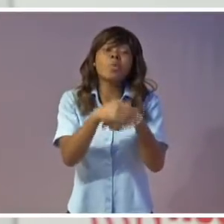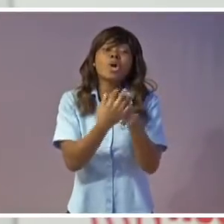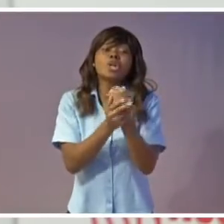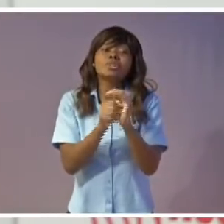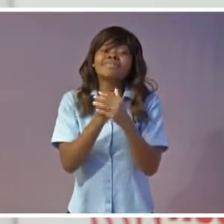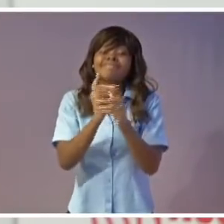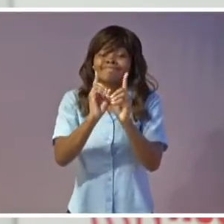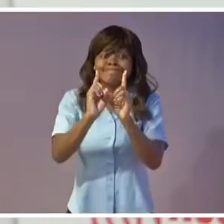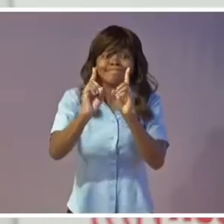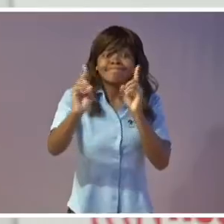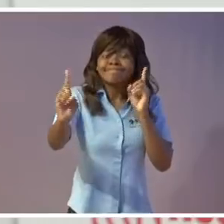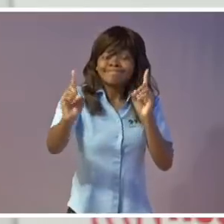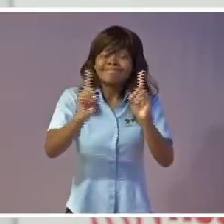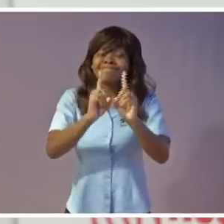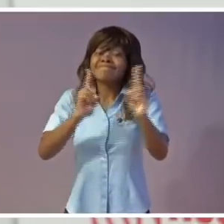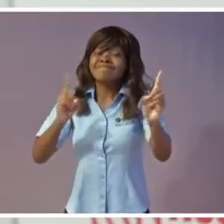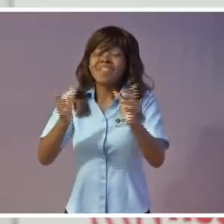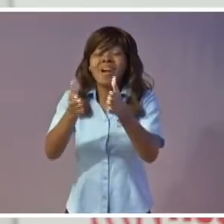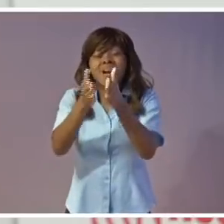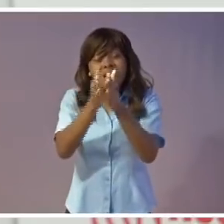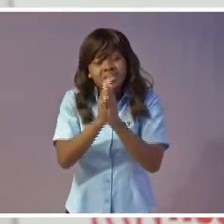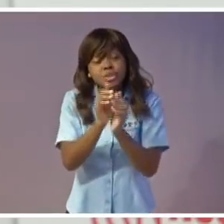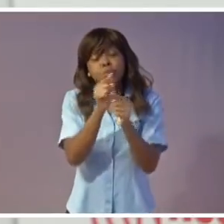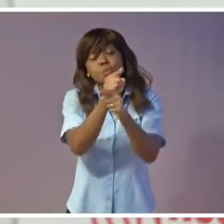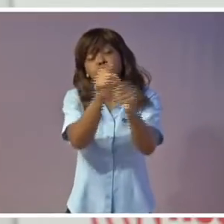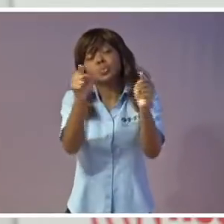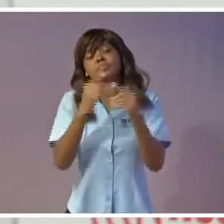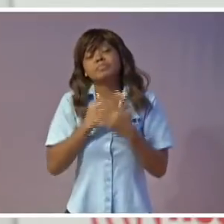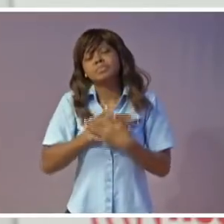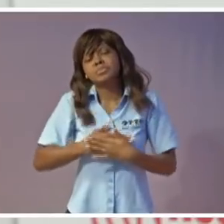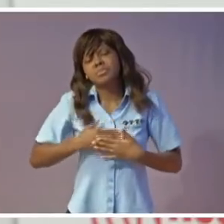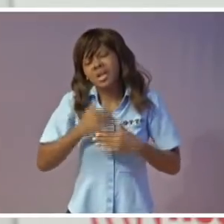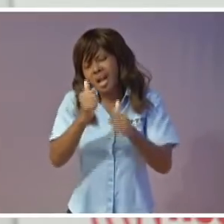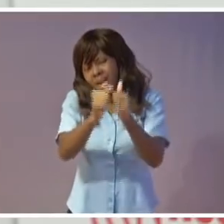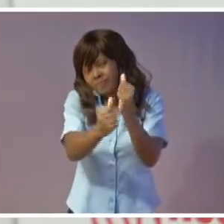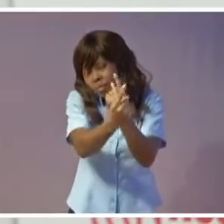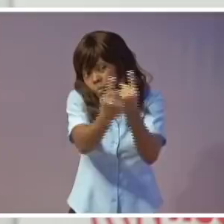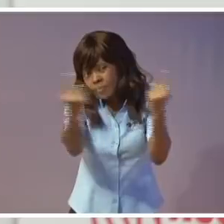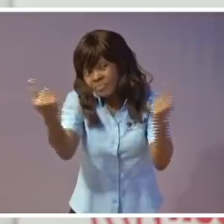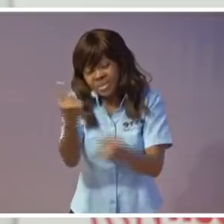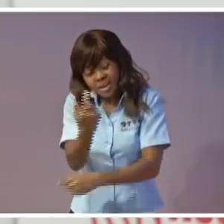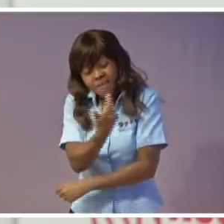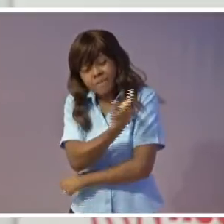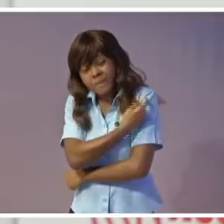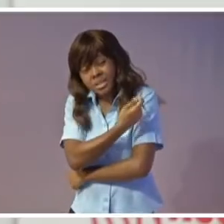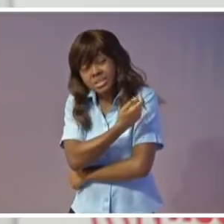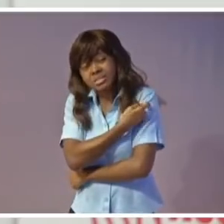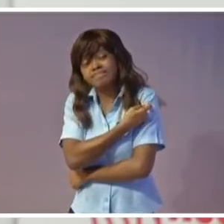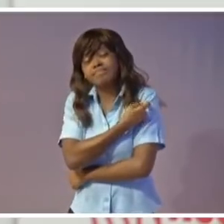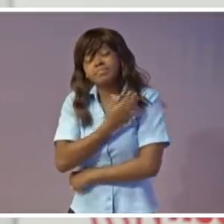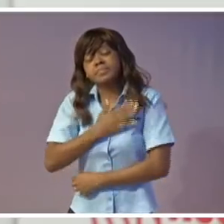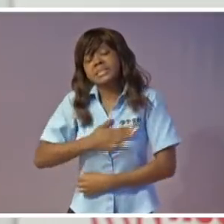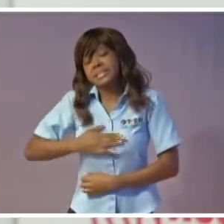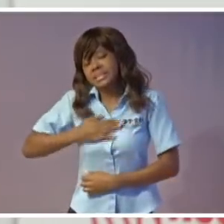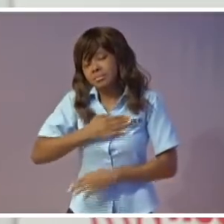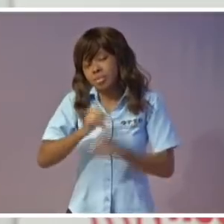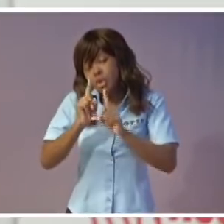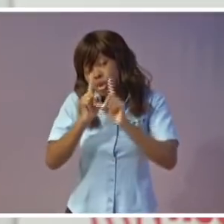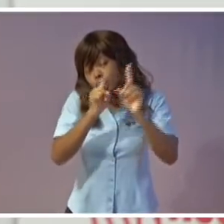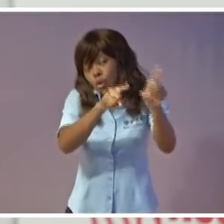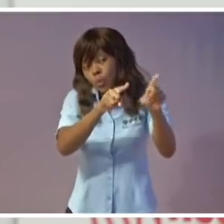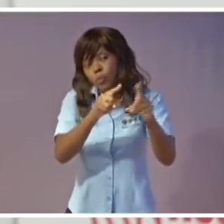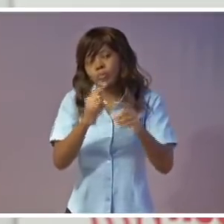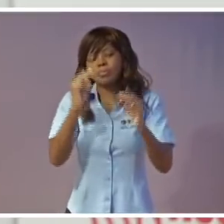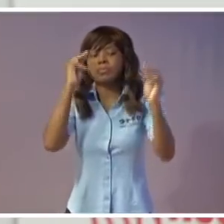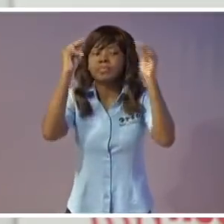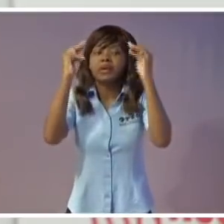booster shots. The Honourable Minister will provide much more details on these drives and the availability of these